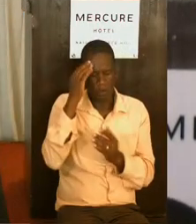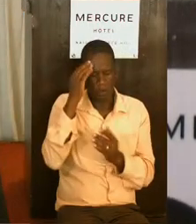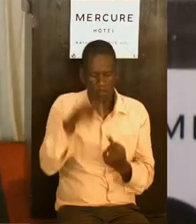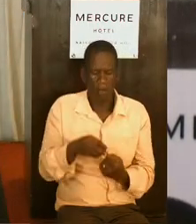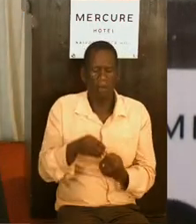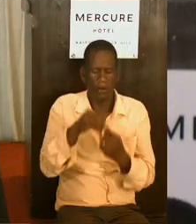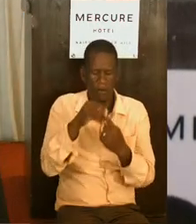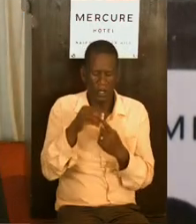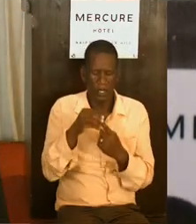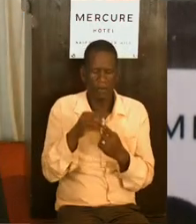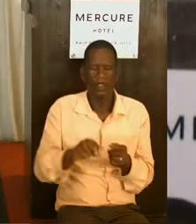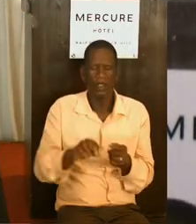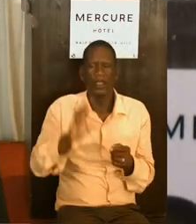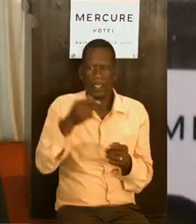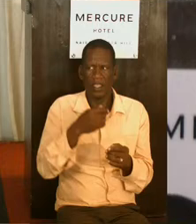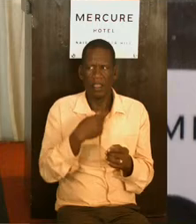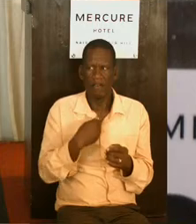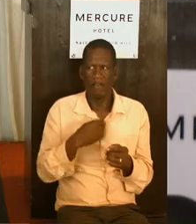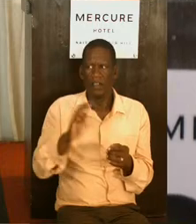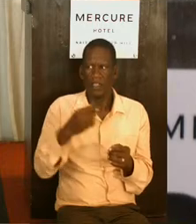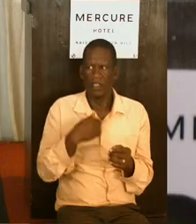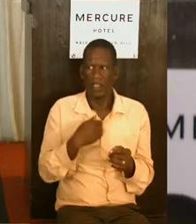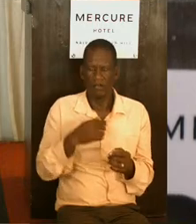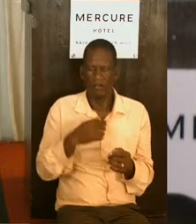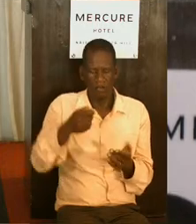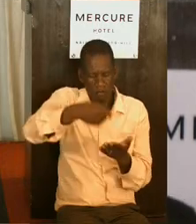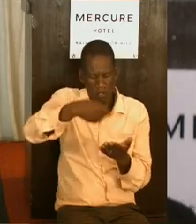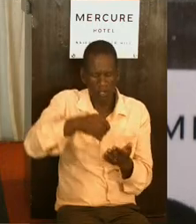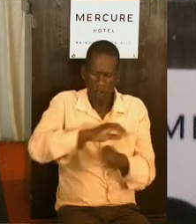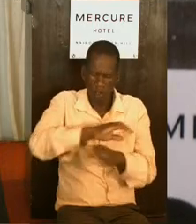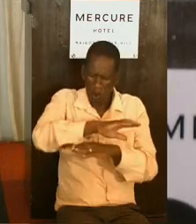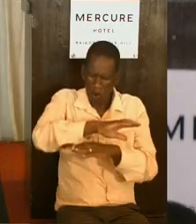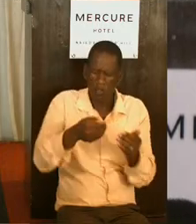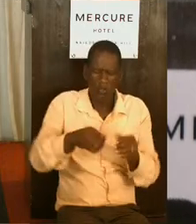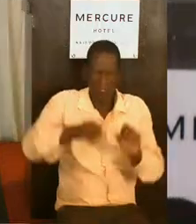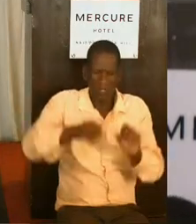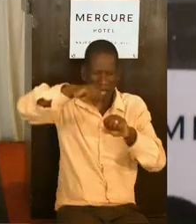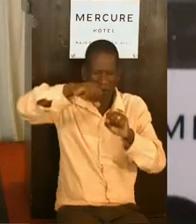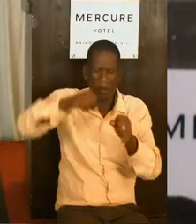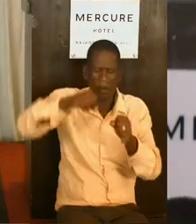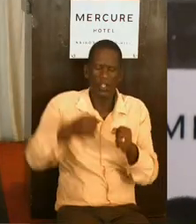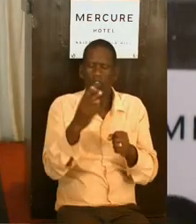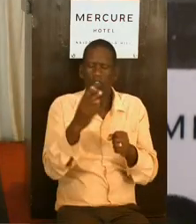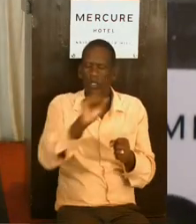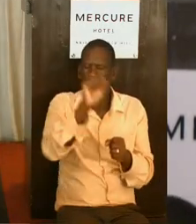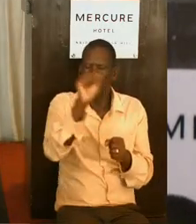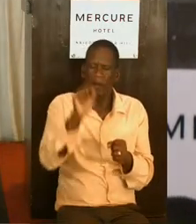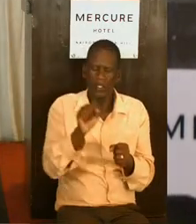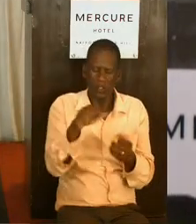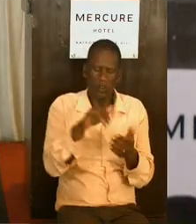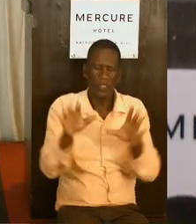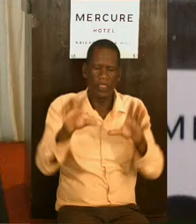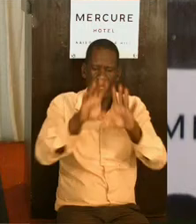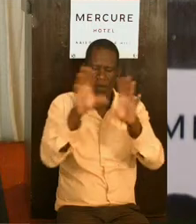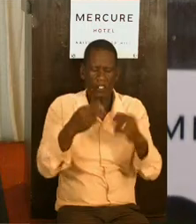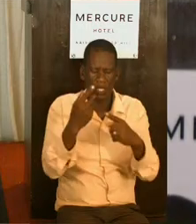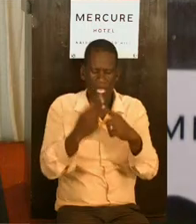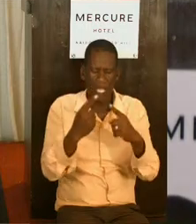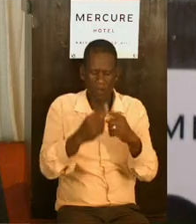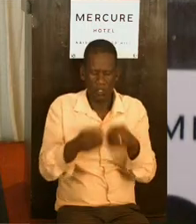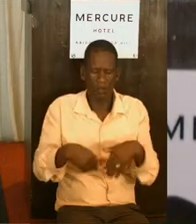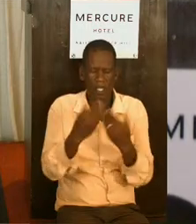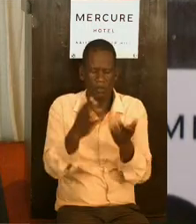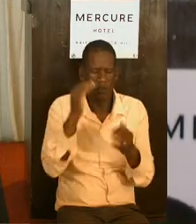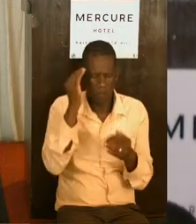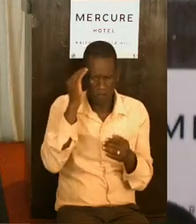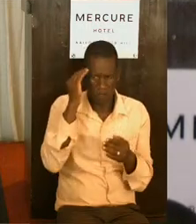priority Kenya has ratified all these instruments at least 20 percent of that budget annually should go to